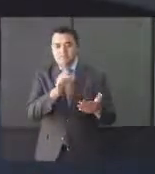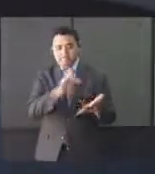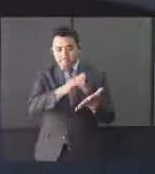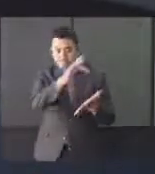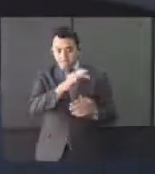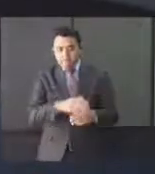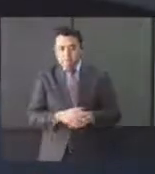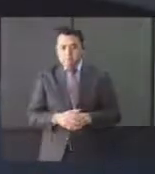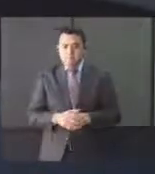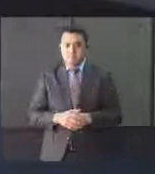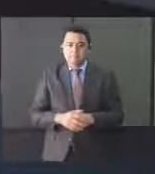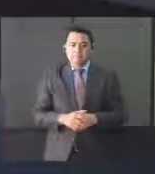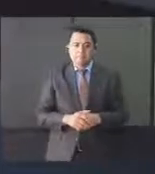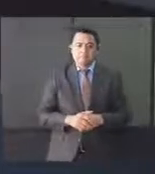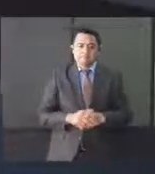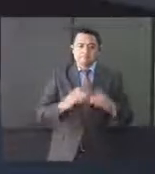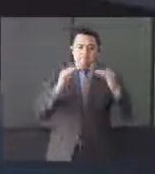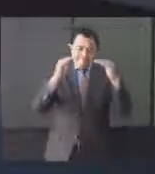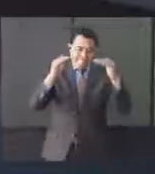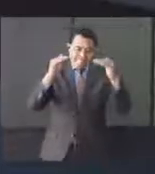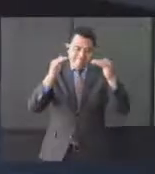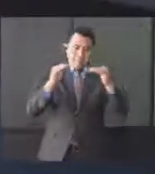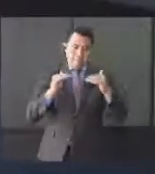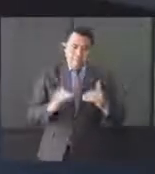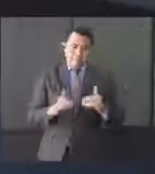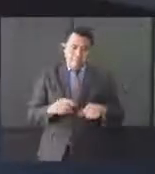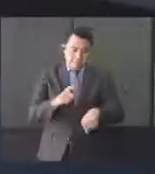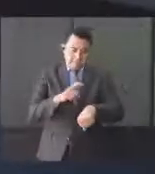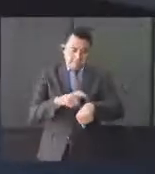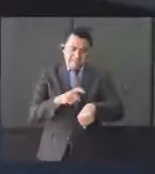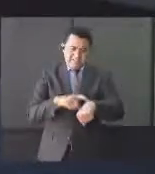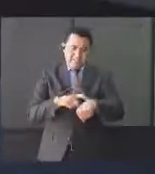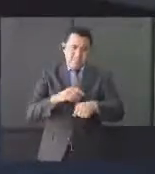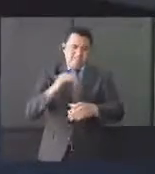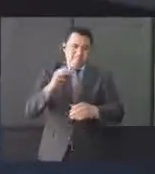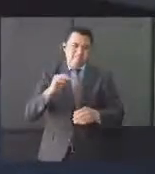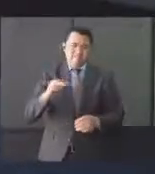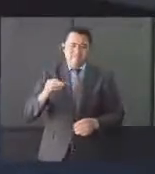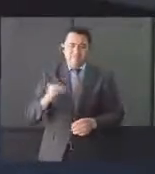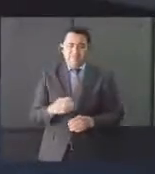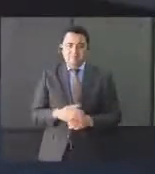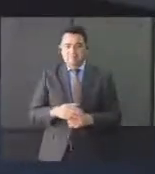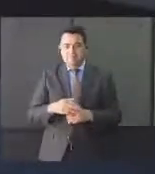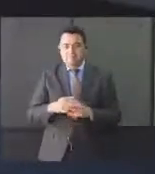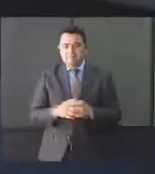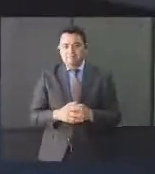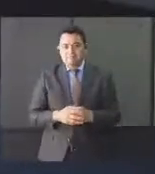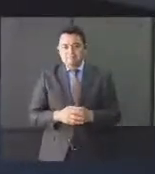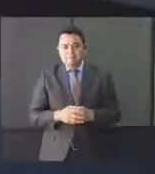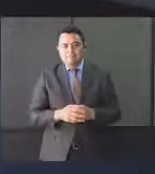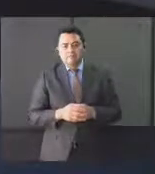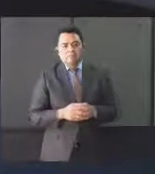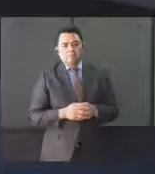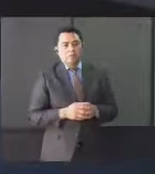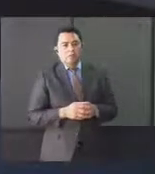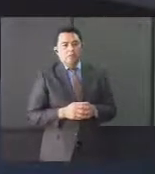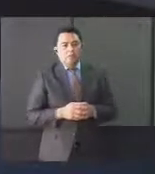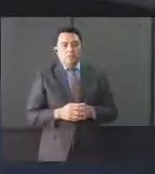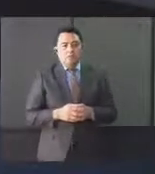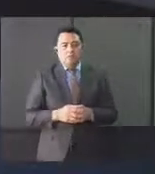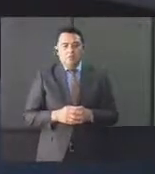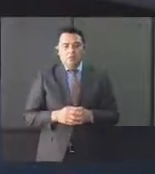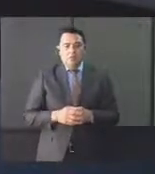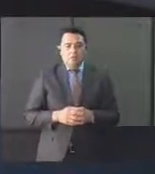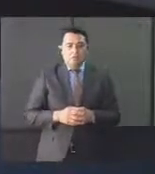of commitment. And without any further ado, because always time is a greater dictatorship, we have